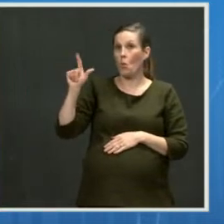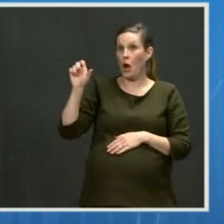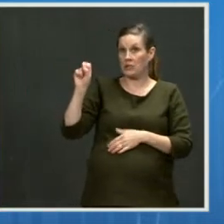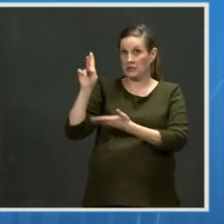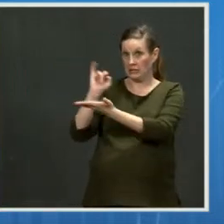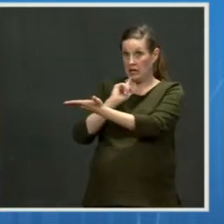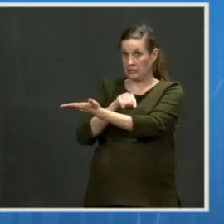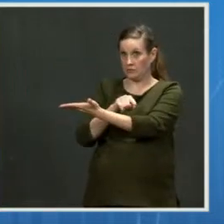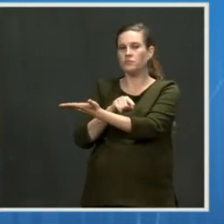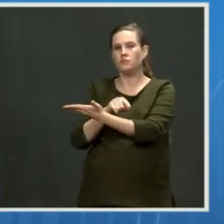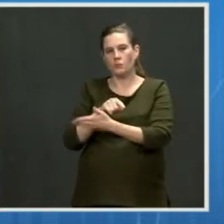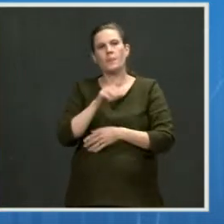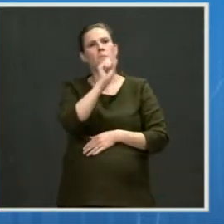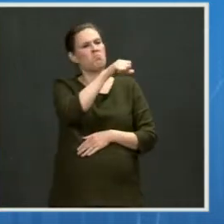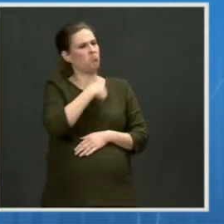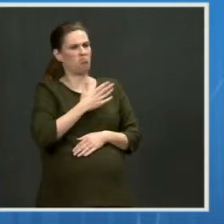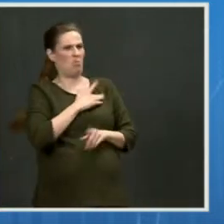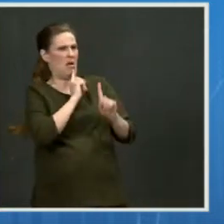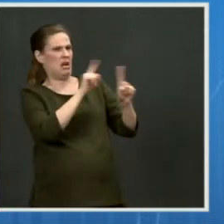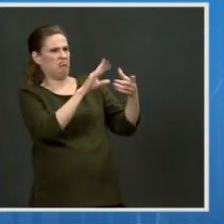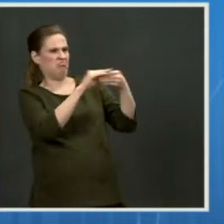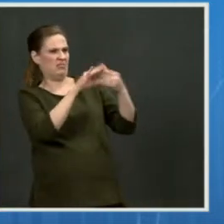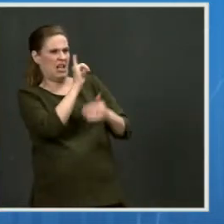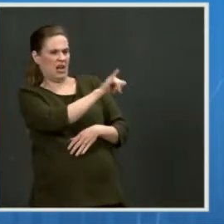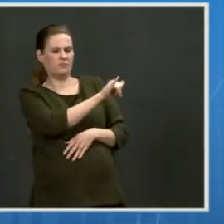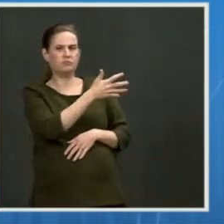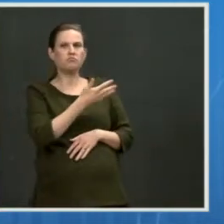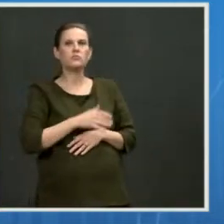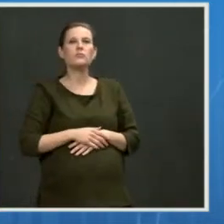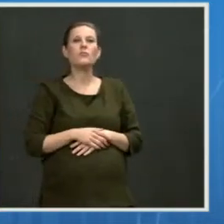As I mentioned earlier, we now have B117 as